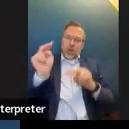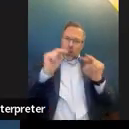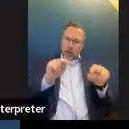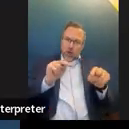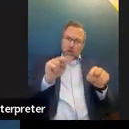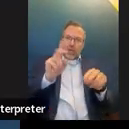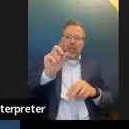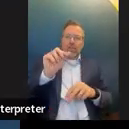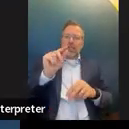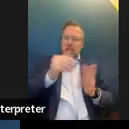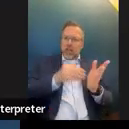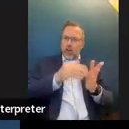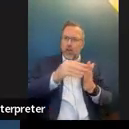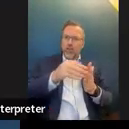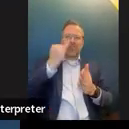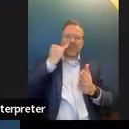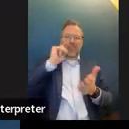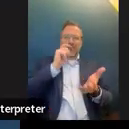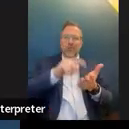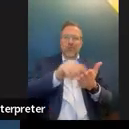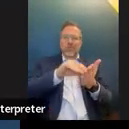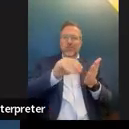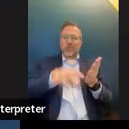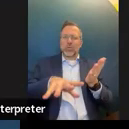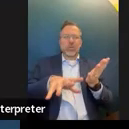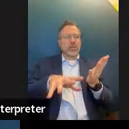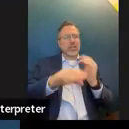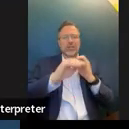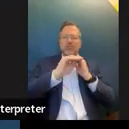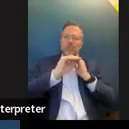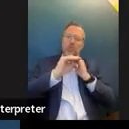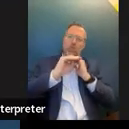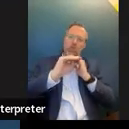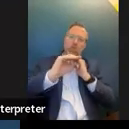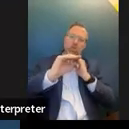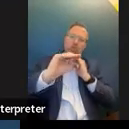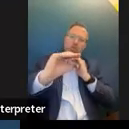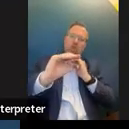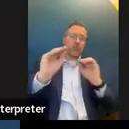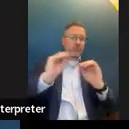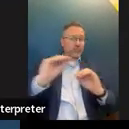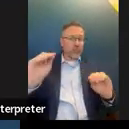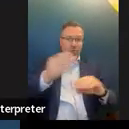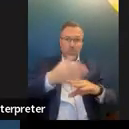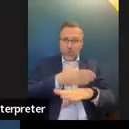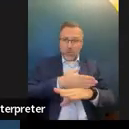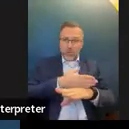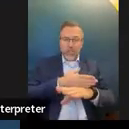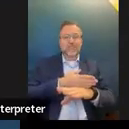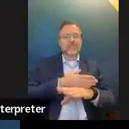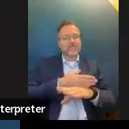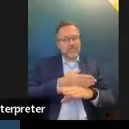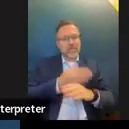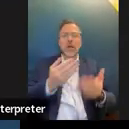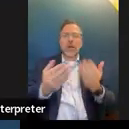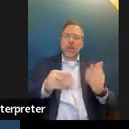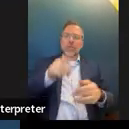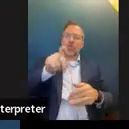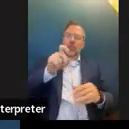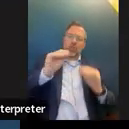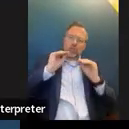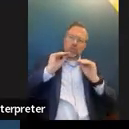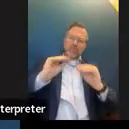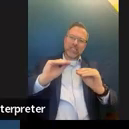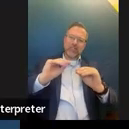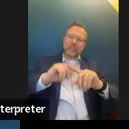see that your student isn't making progress, maybe you need to present it in a different way, right? Maybe